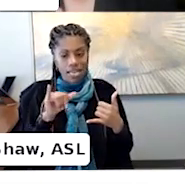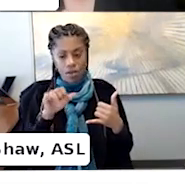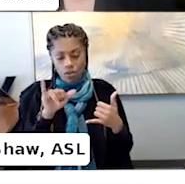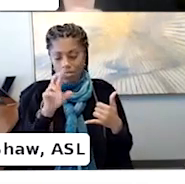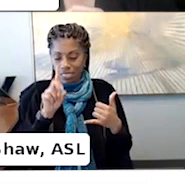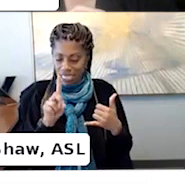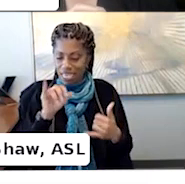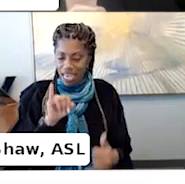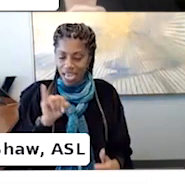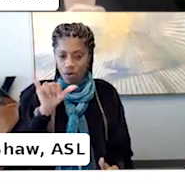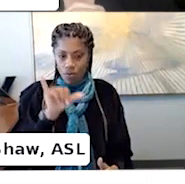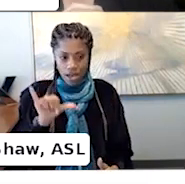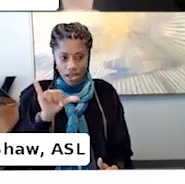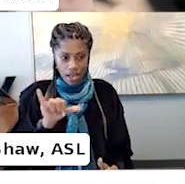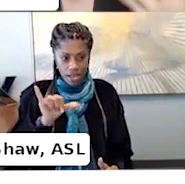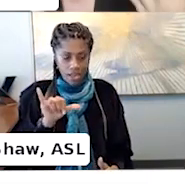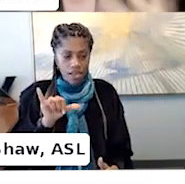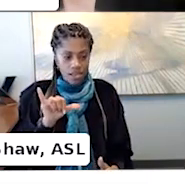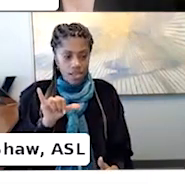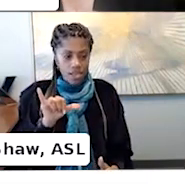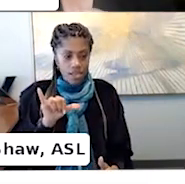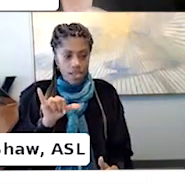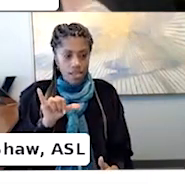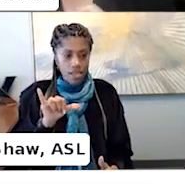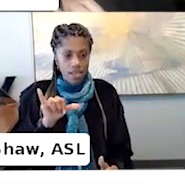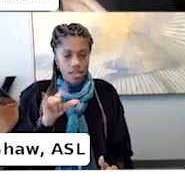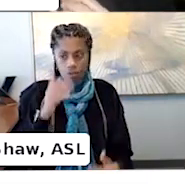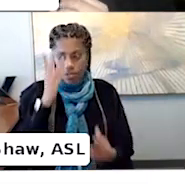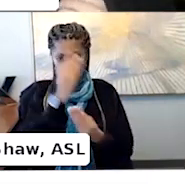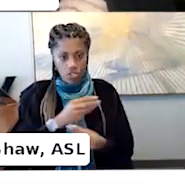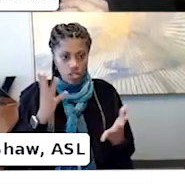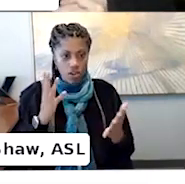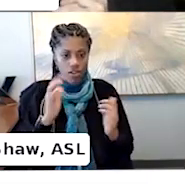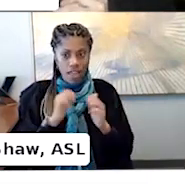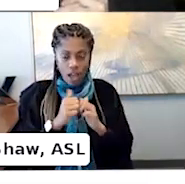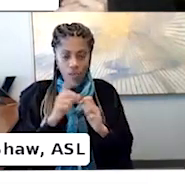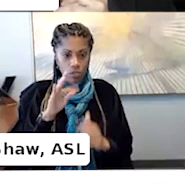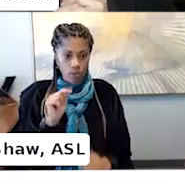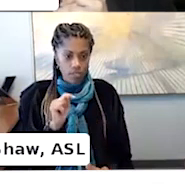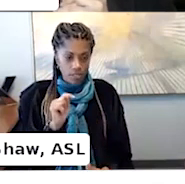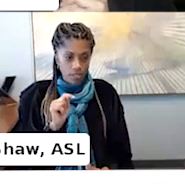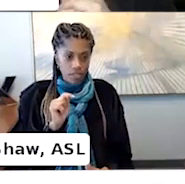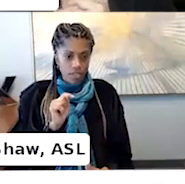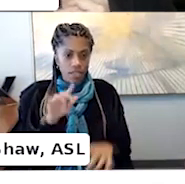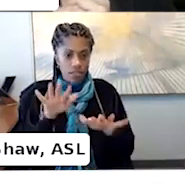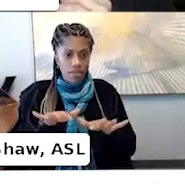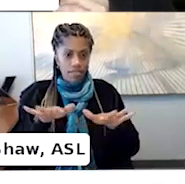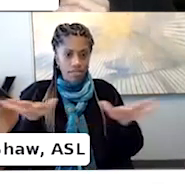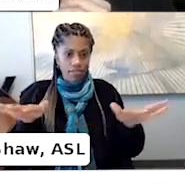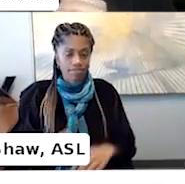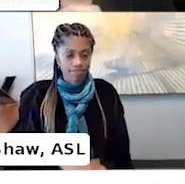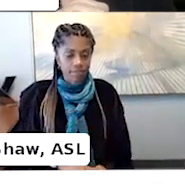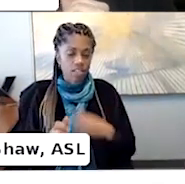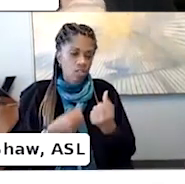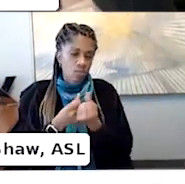with just kind of sharing the basic principles of how we do this, in the hopes that might support your communities